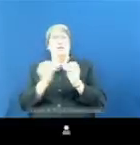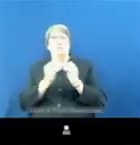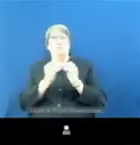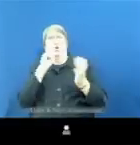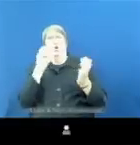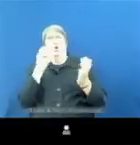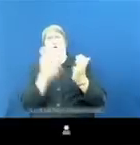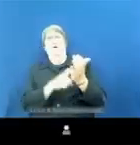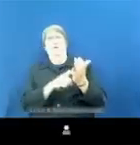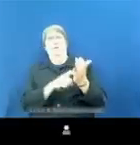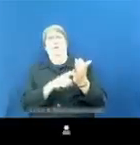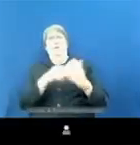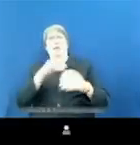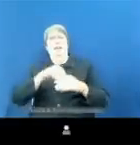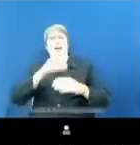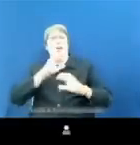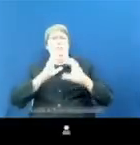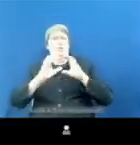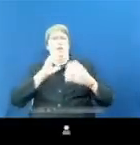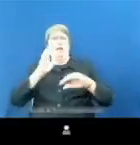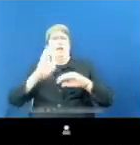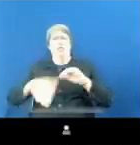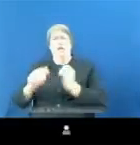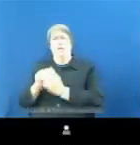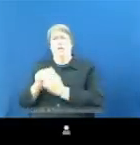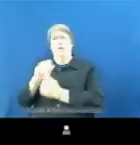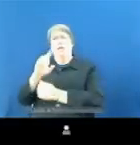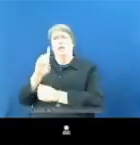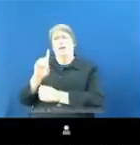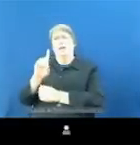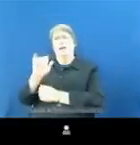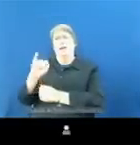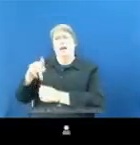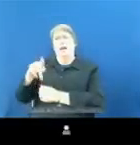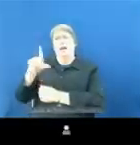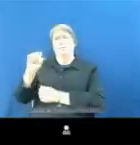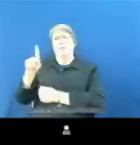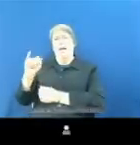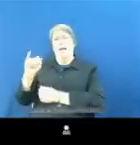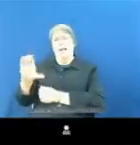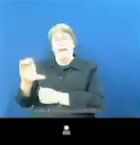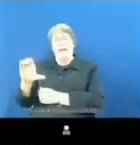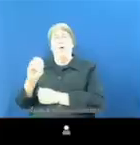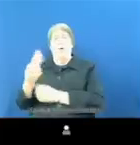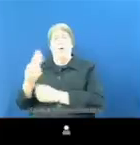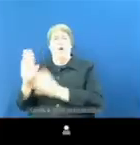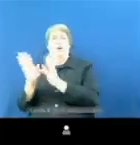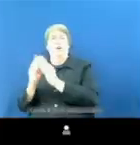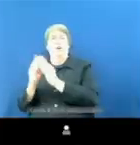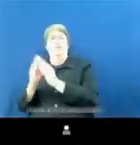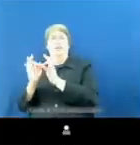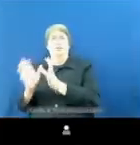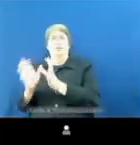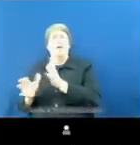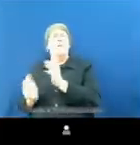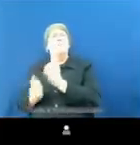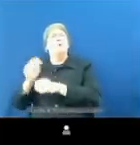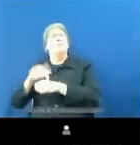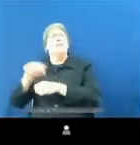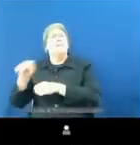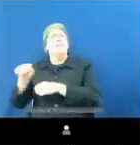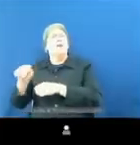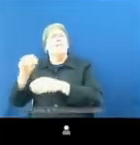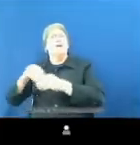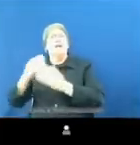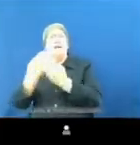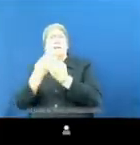with diplomatic or conference interpreting. Conference interpreting, we know they're sitting usually in a box